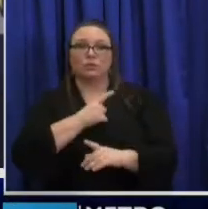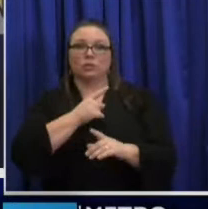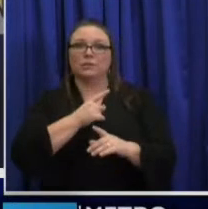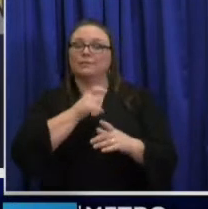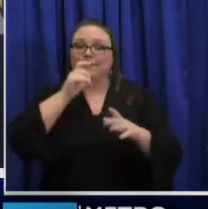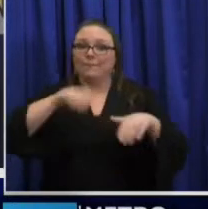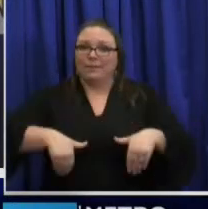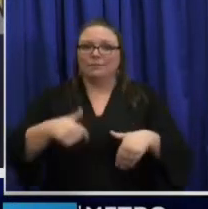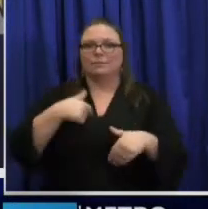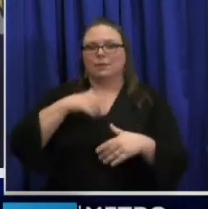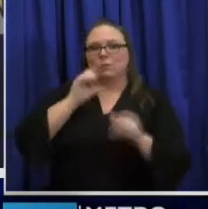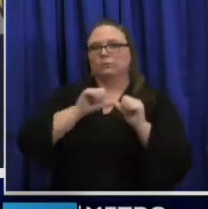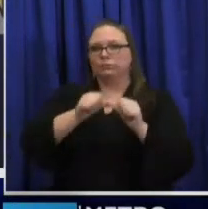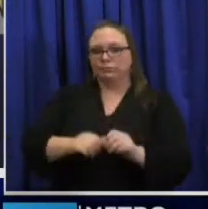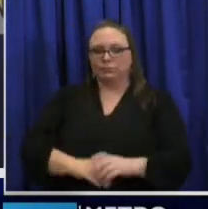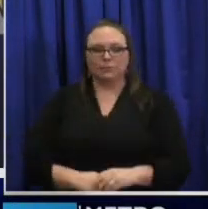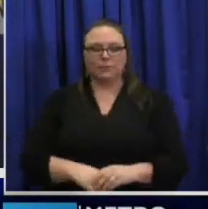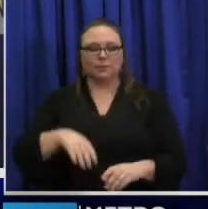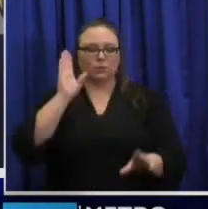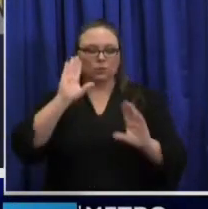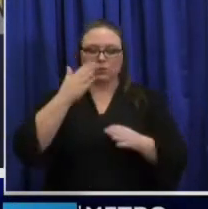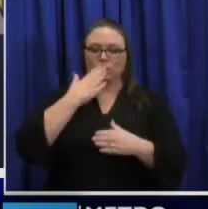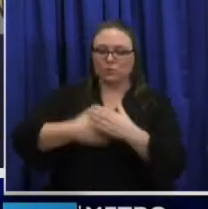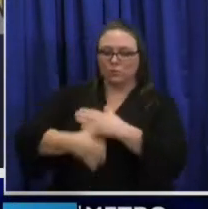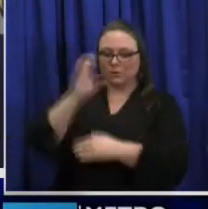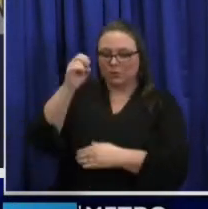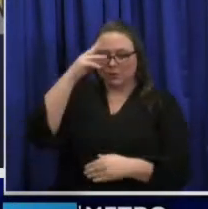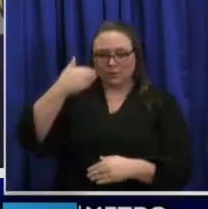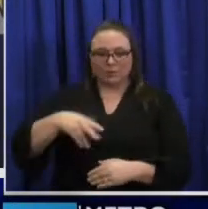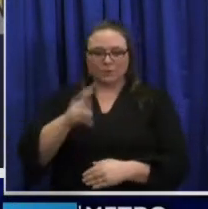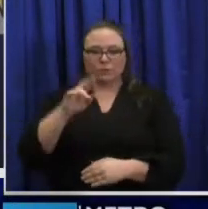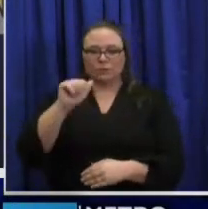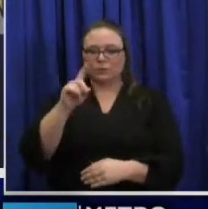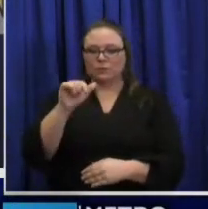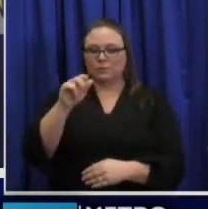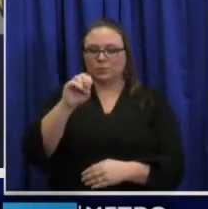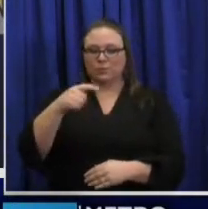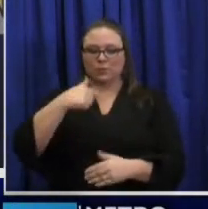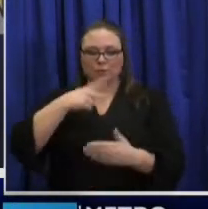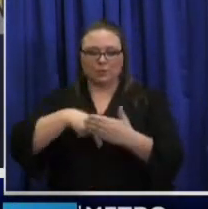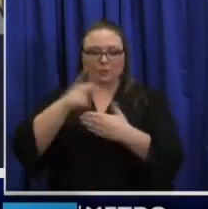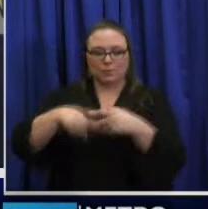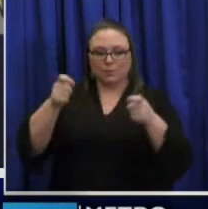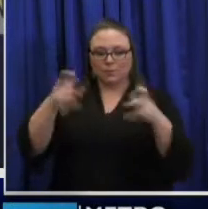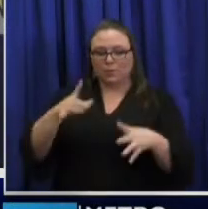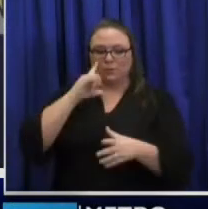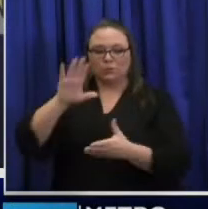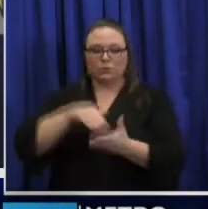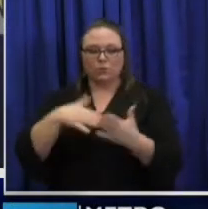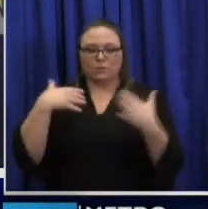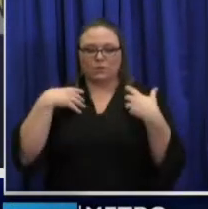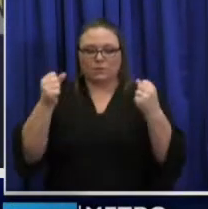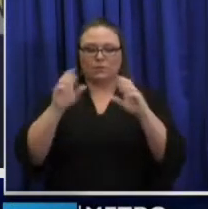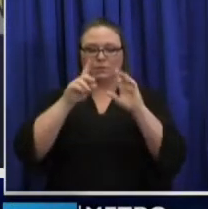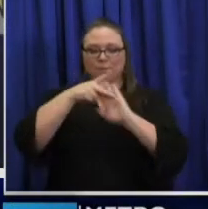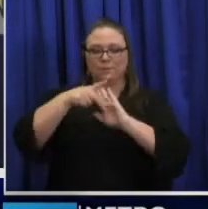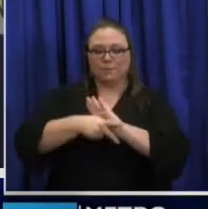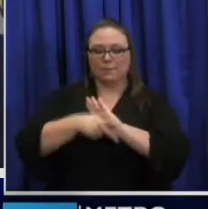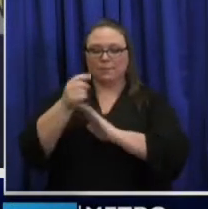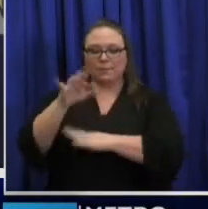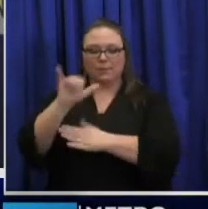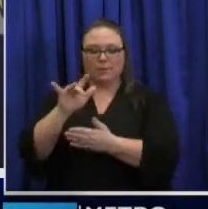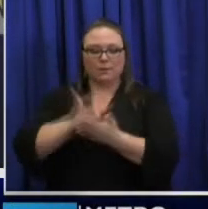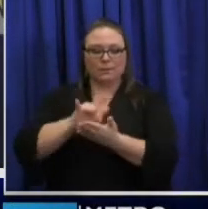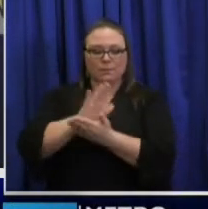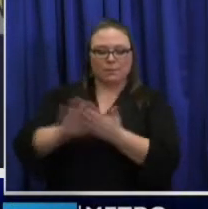Buenos días, Nashville. Soy la doctora Virginia de Bermúdez y soy directora de programas del Centro de Políticas de Salud en Meharry